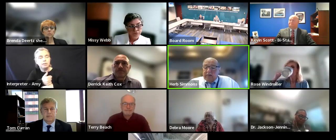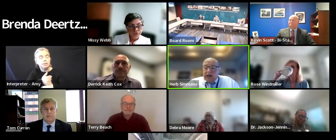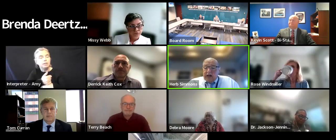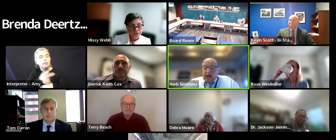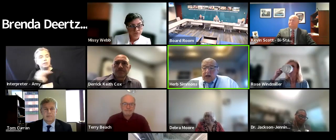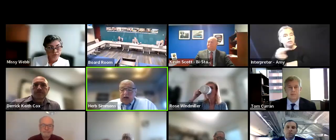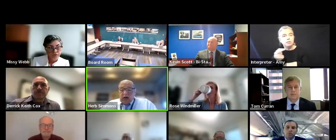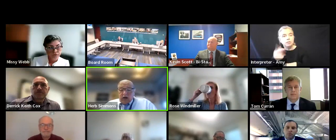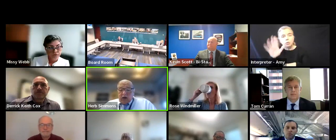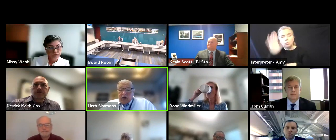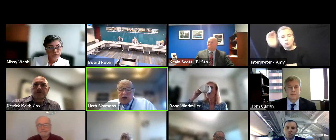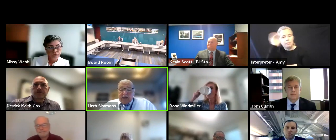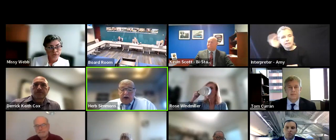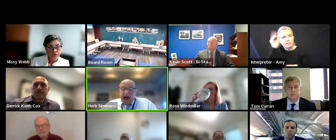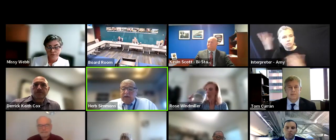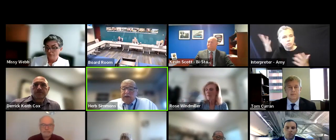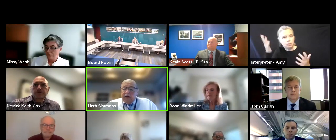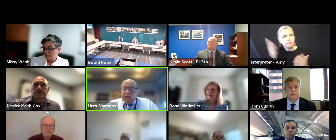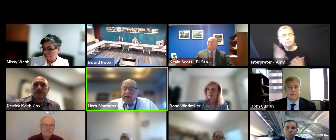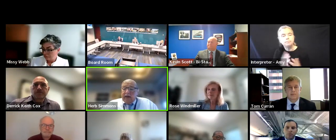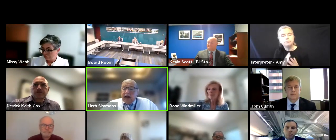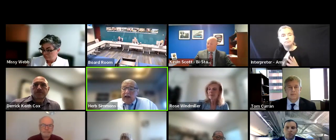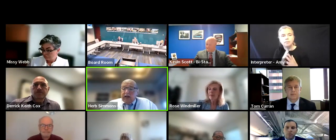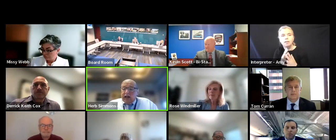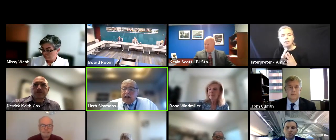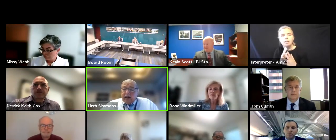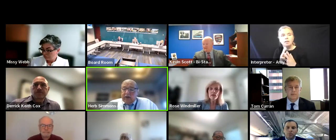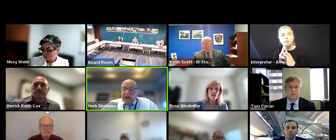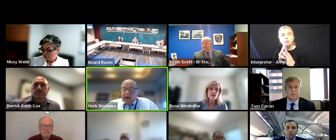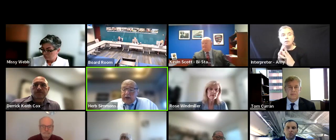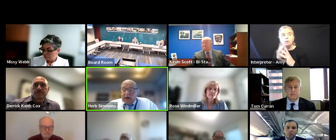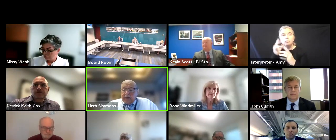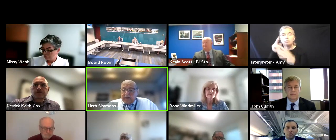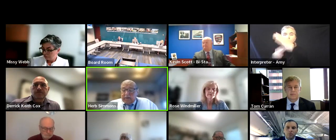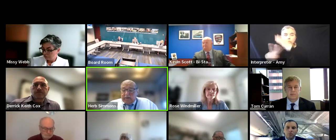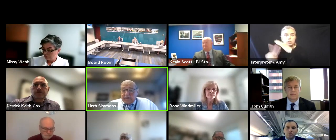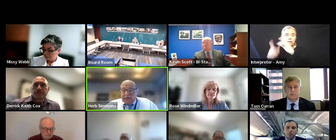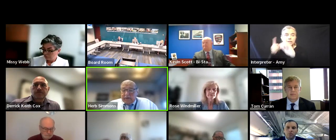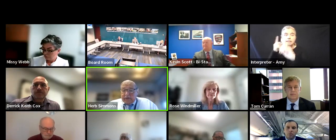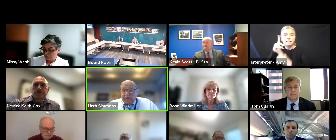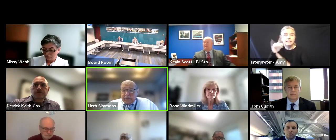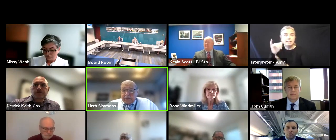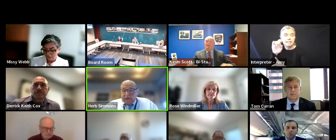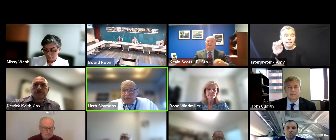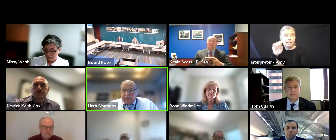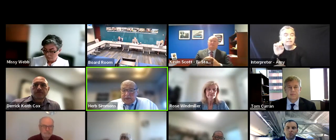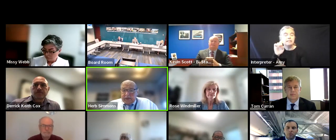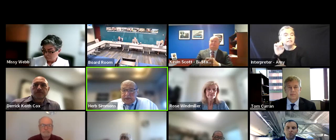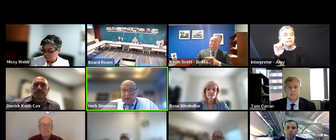date. Are we pretty confident about that, and how do you feel about